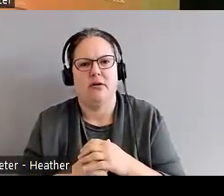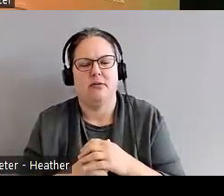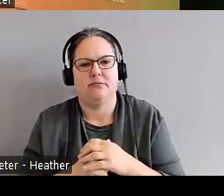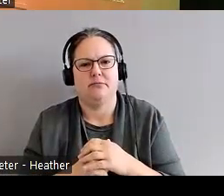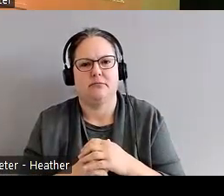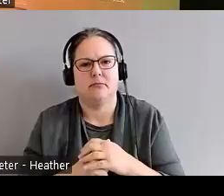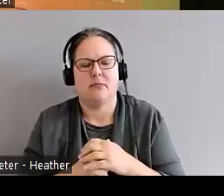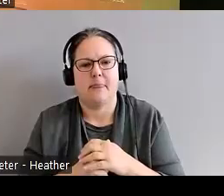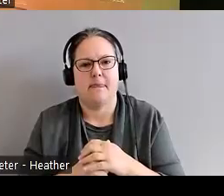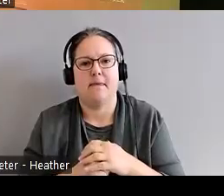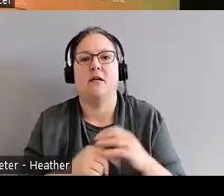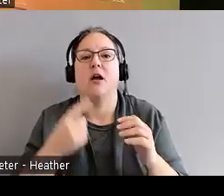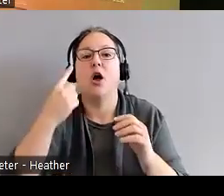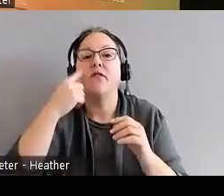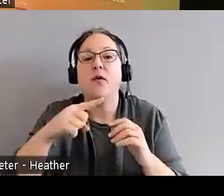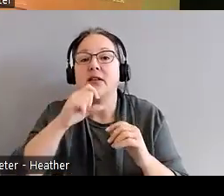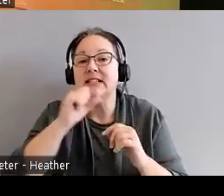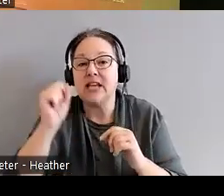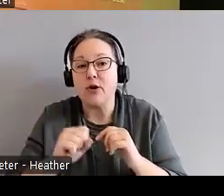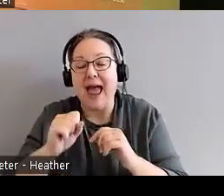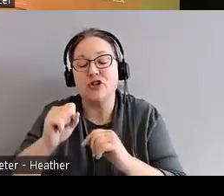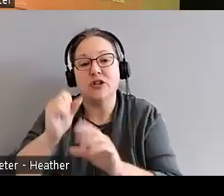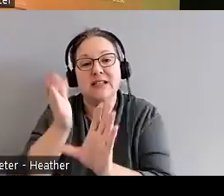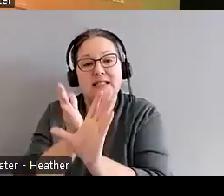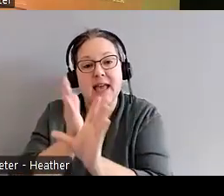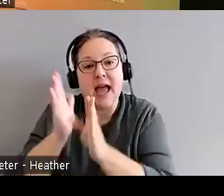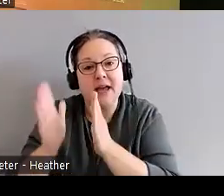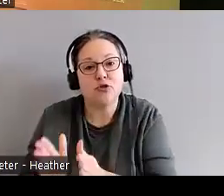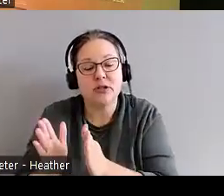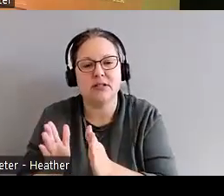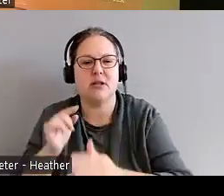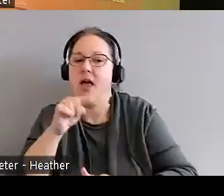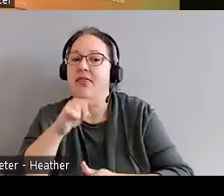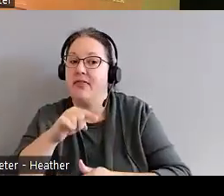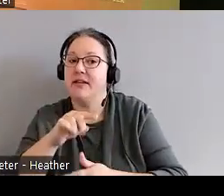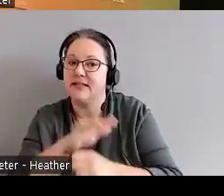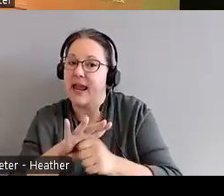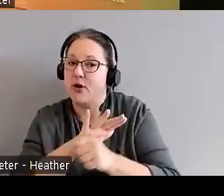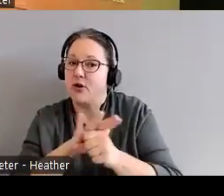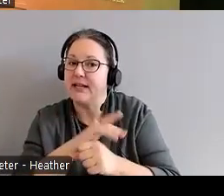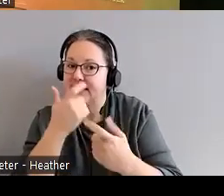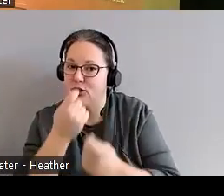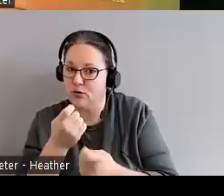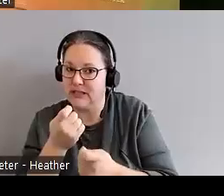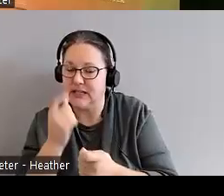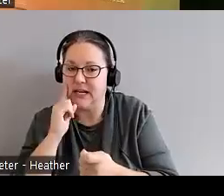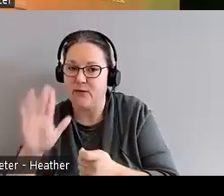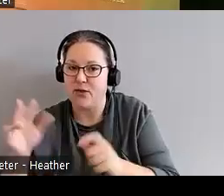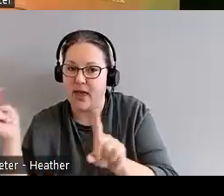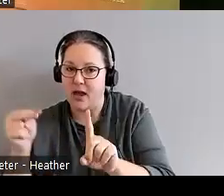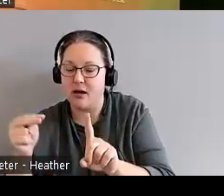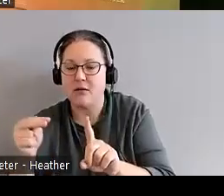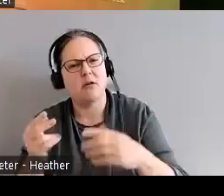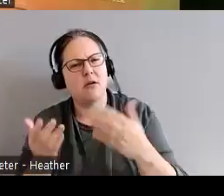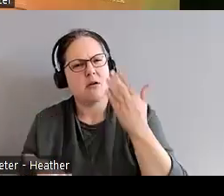geriatric psychiatrist, this is an area of interest, thinking that this might be a different type